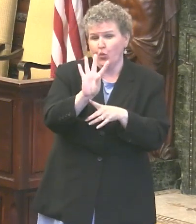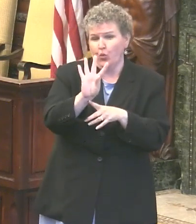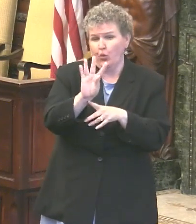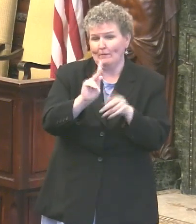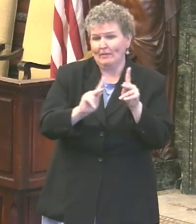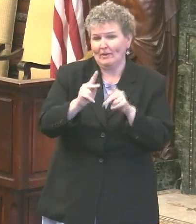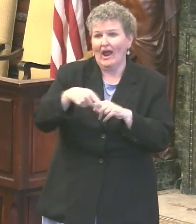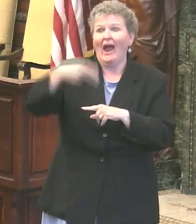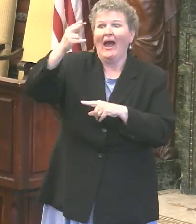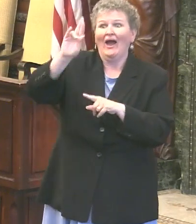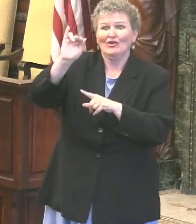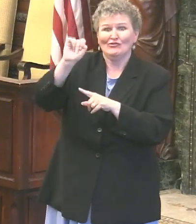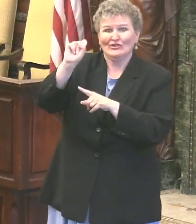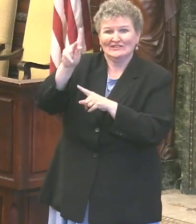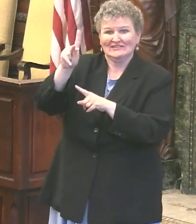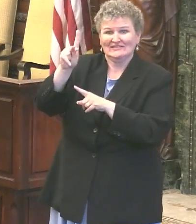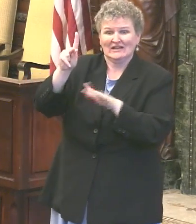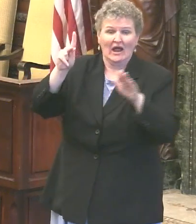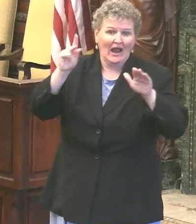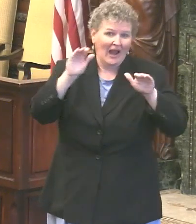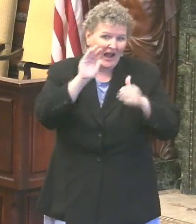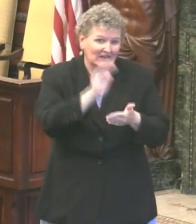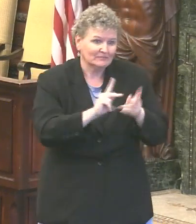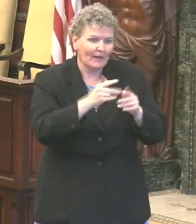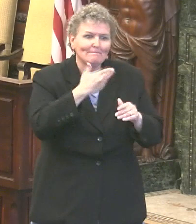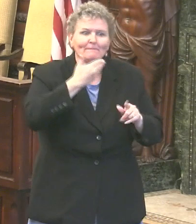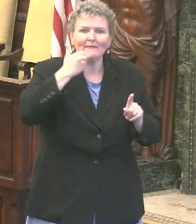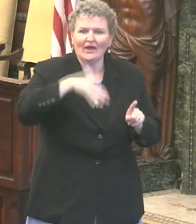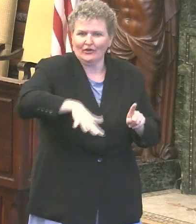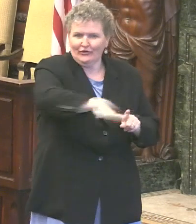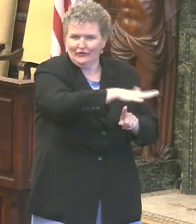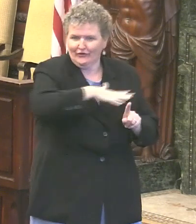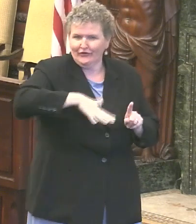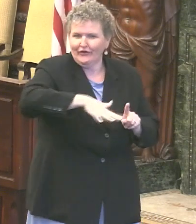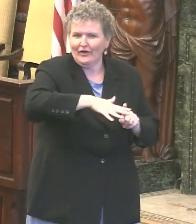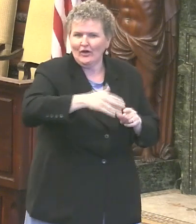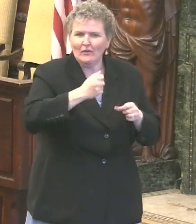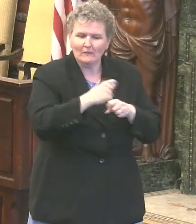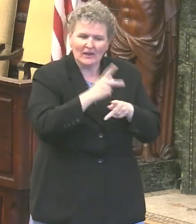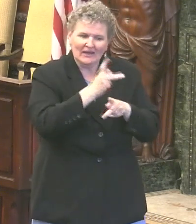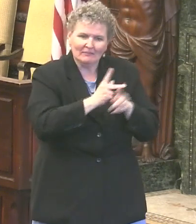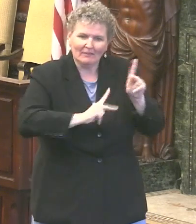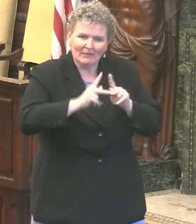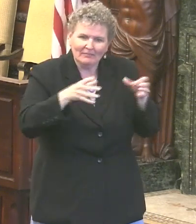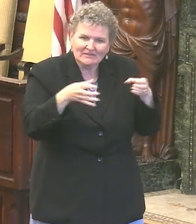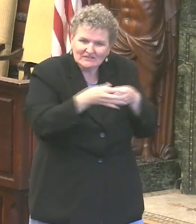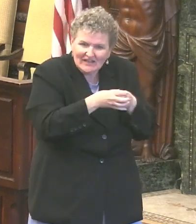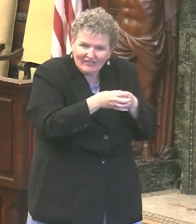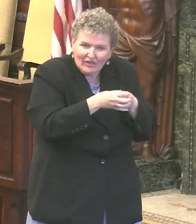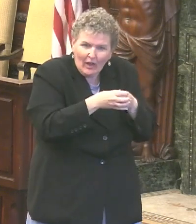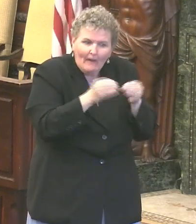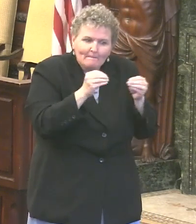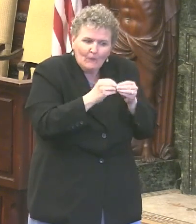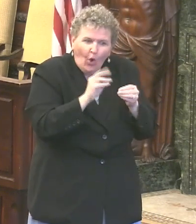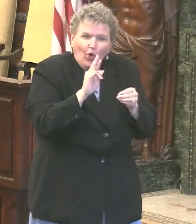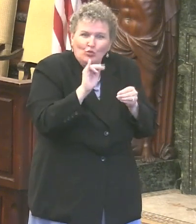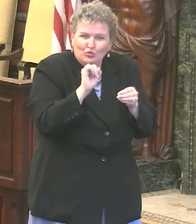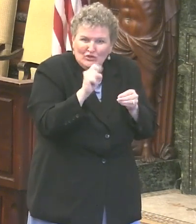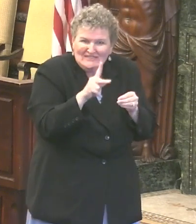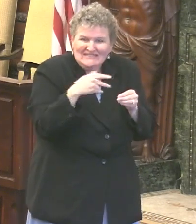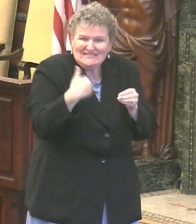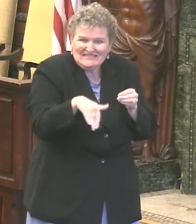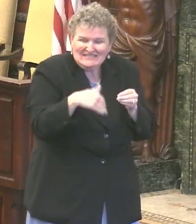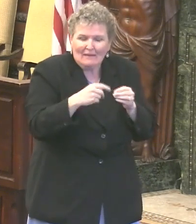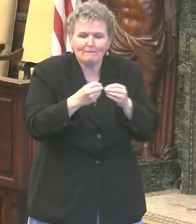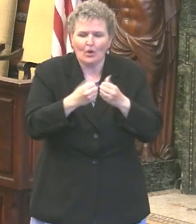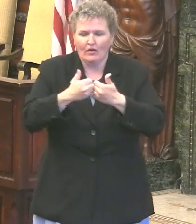people. Any activity where people are close together is higher risk than activity where people are farther apart. Any activity inside is more